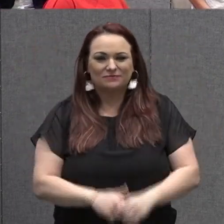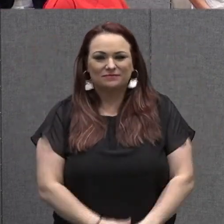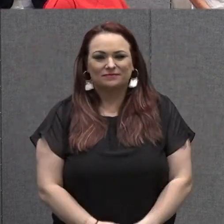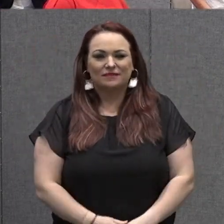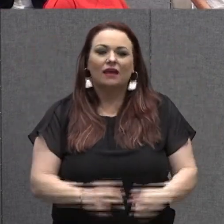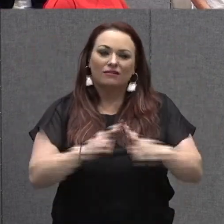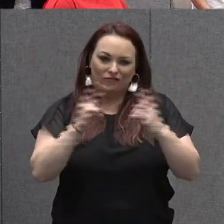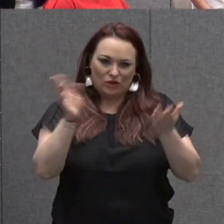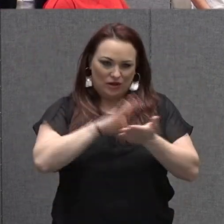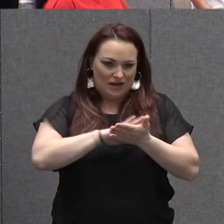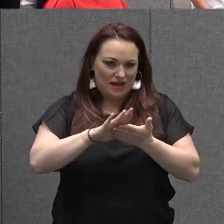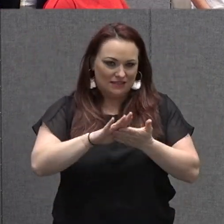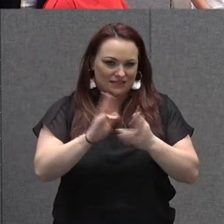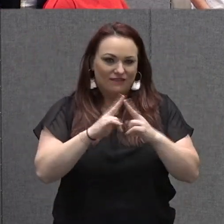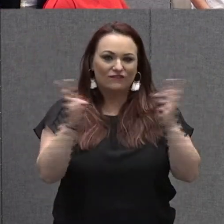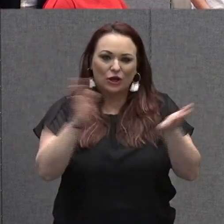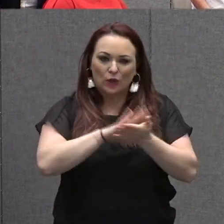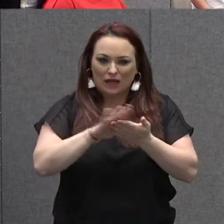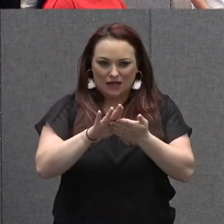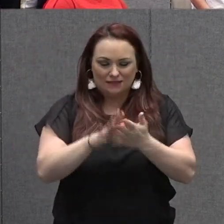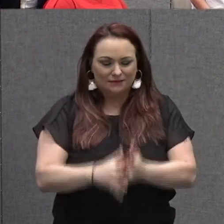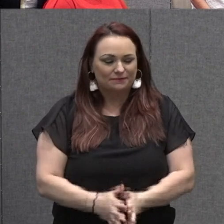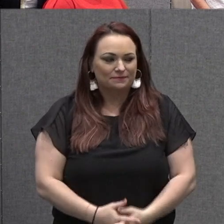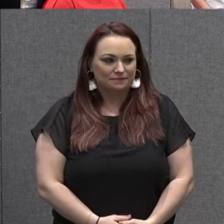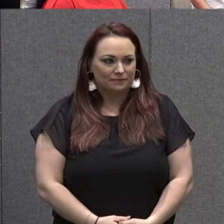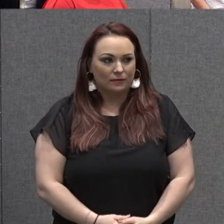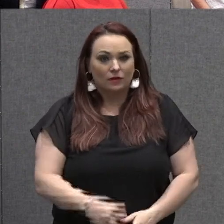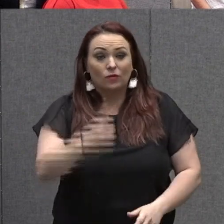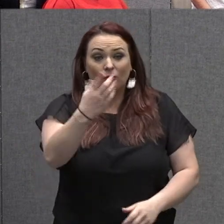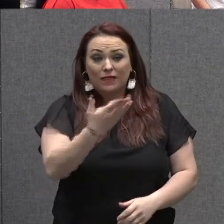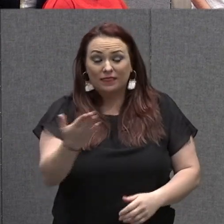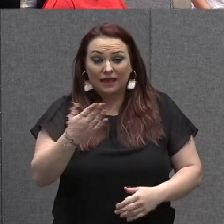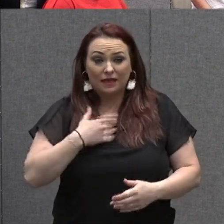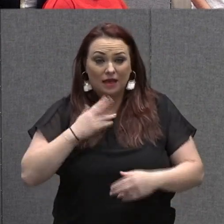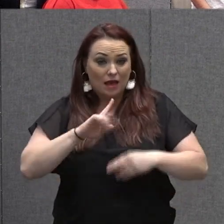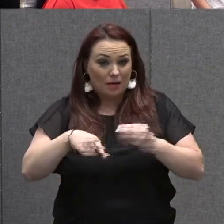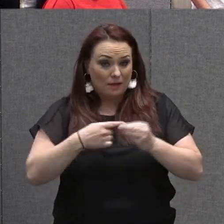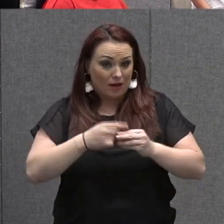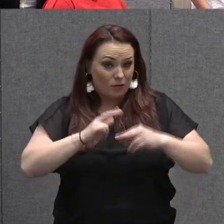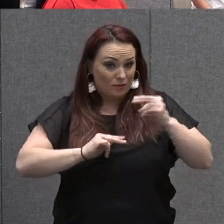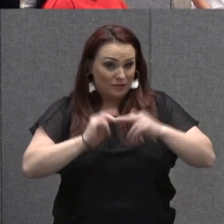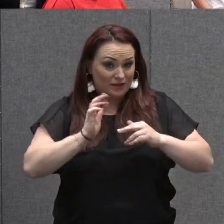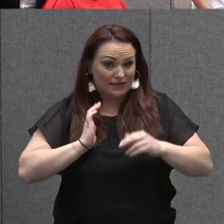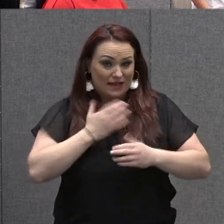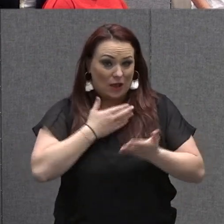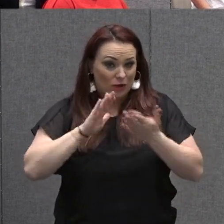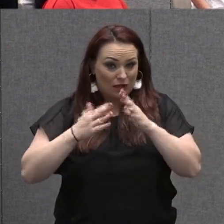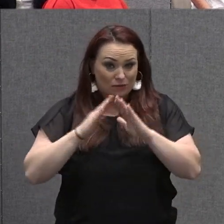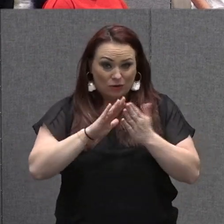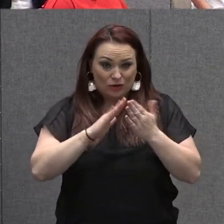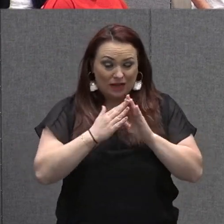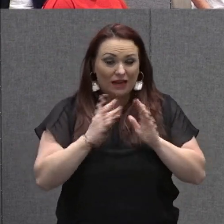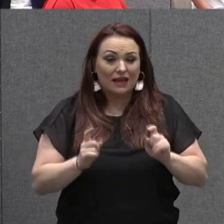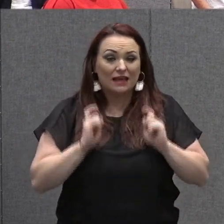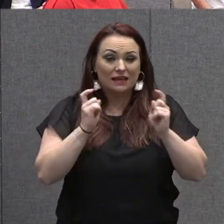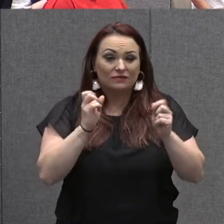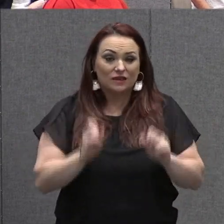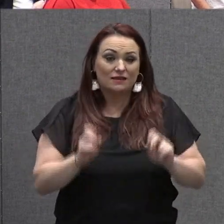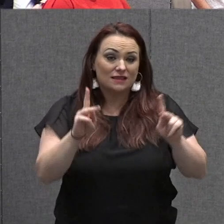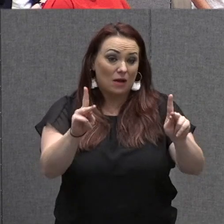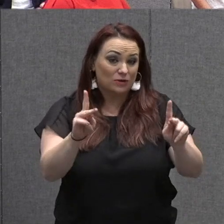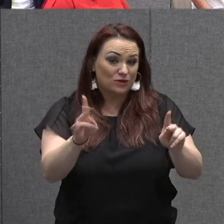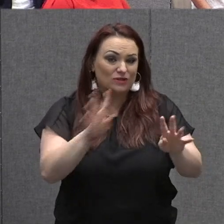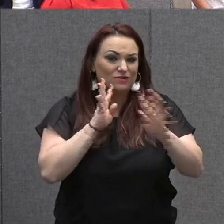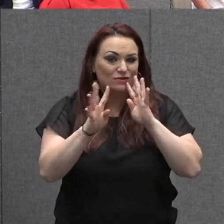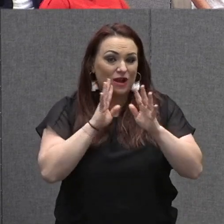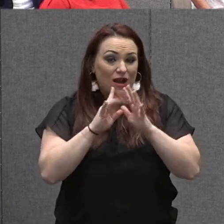nice. Very nice. So one thing about building community is it gives us the opportunity to talk about all kinds of